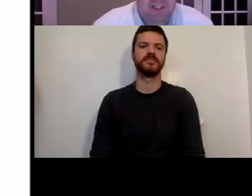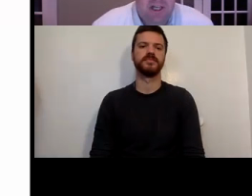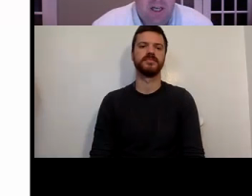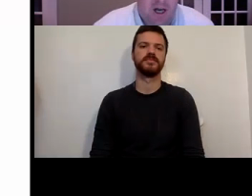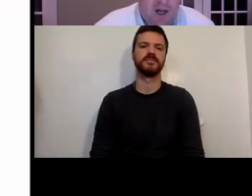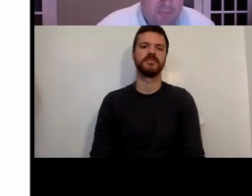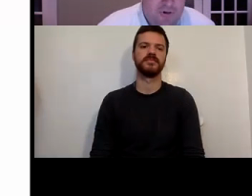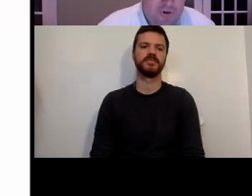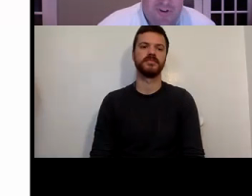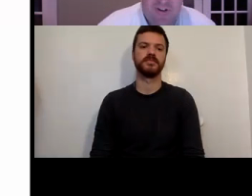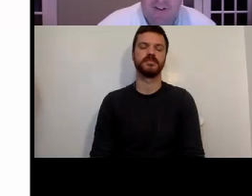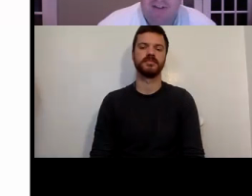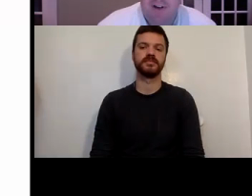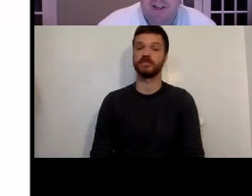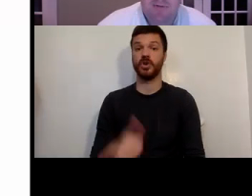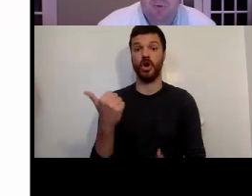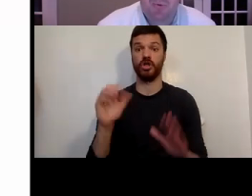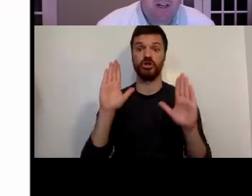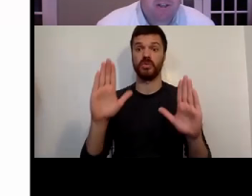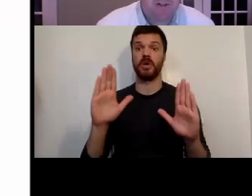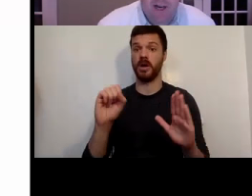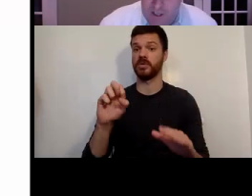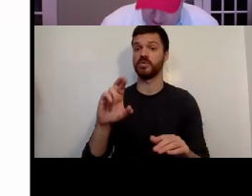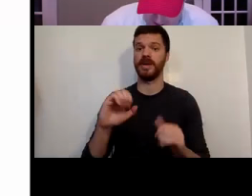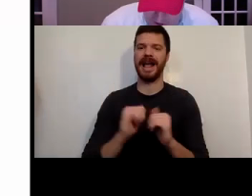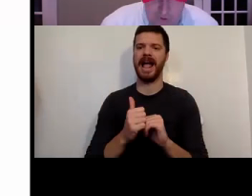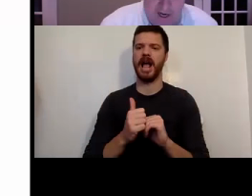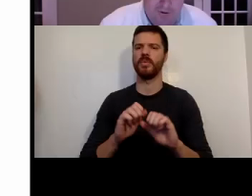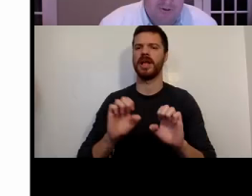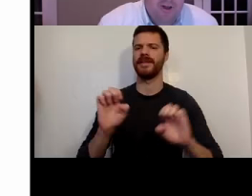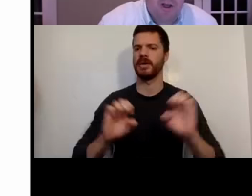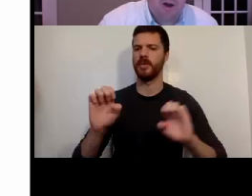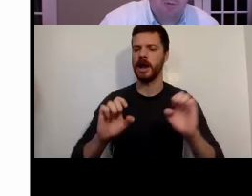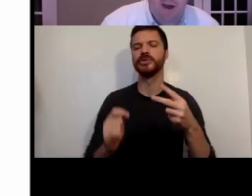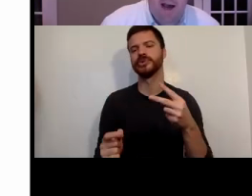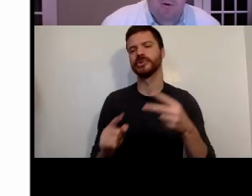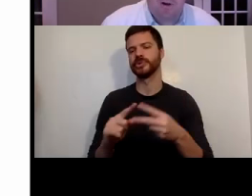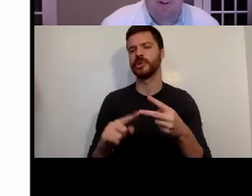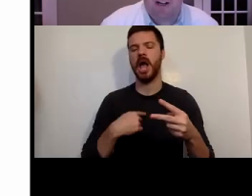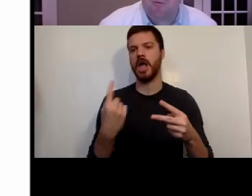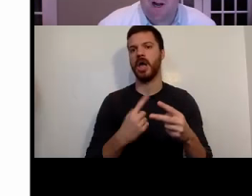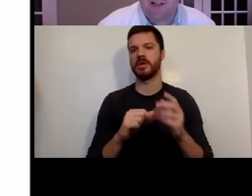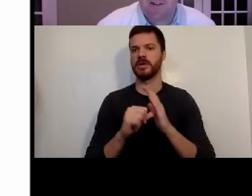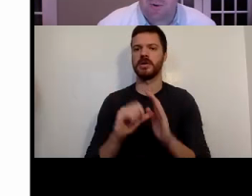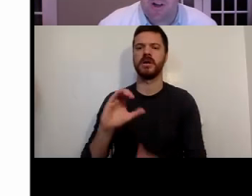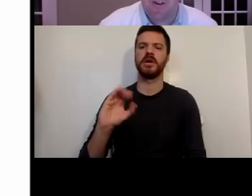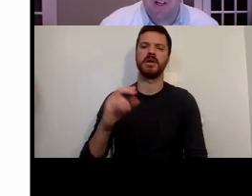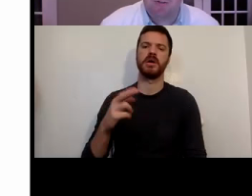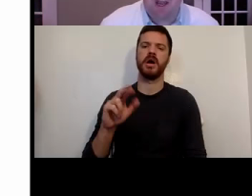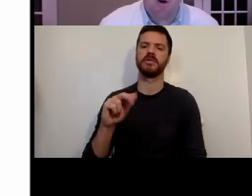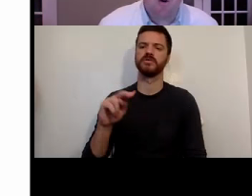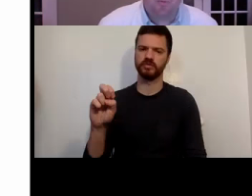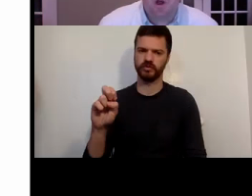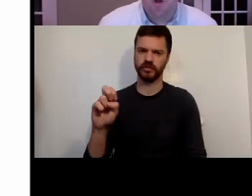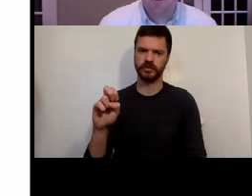some really great sources to assess evidence of implementation strategies. And two that I always really want to highlight are the Cochrane Effective Practice and Organization